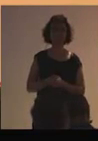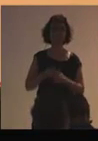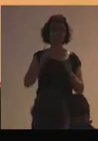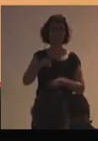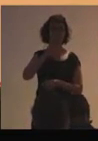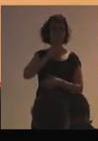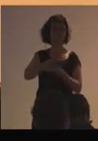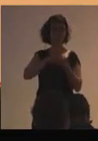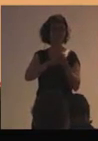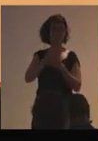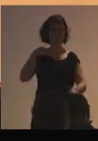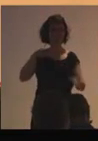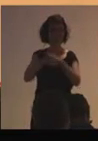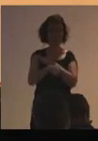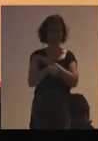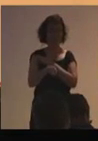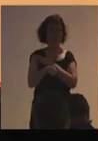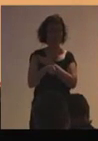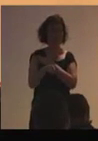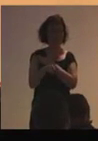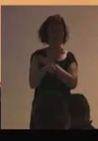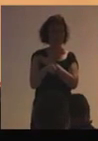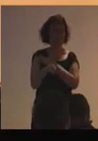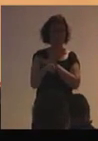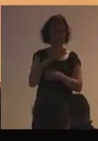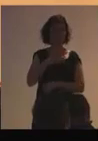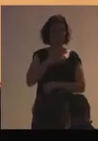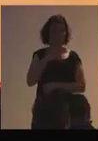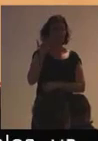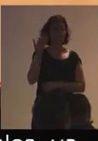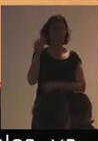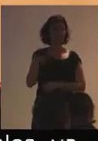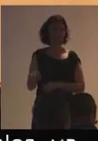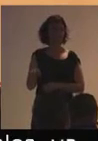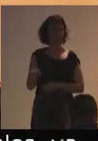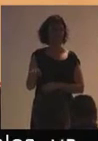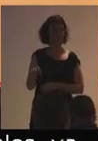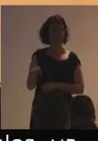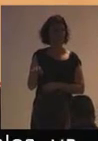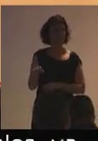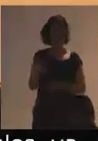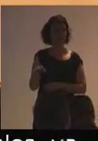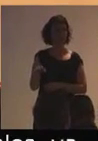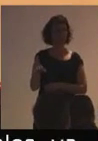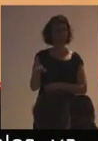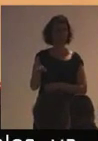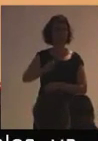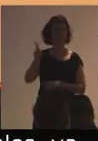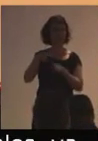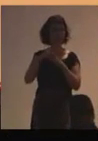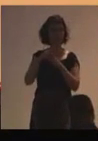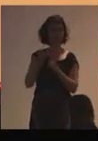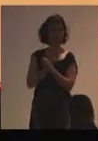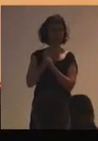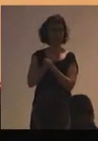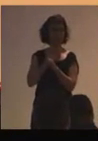already available also in the WordPress environment. The development tools, will be combined with NetBeans. That's at